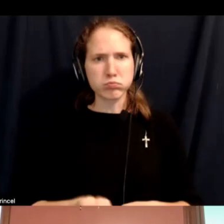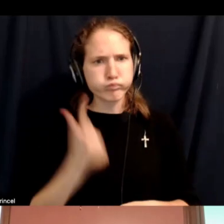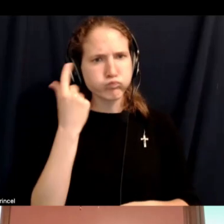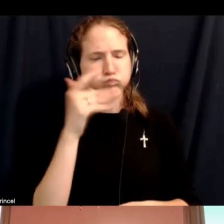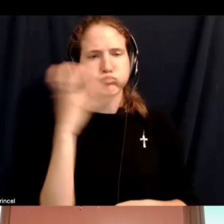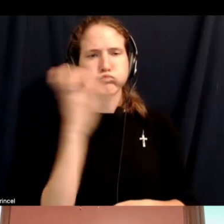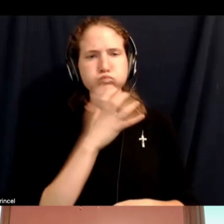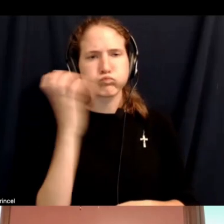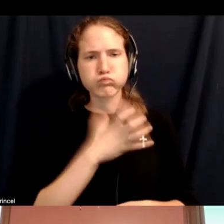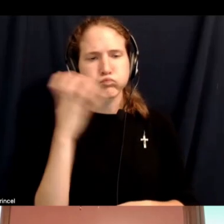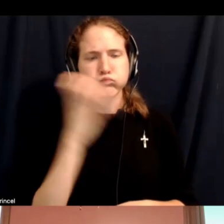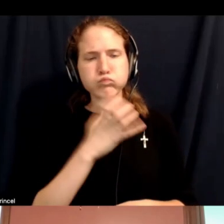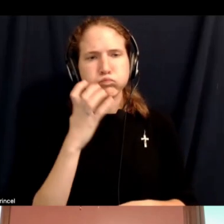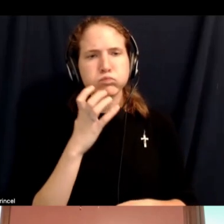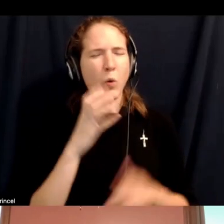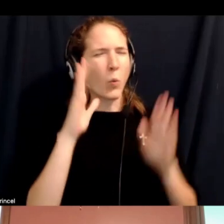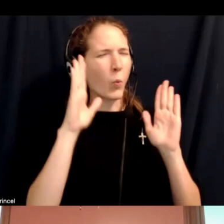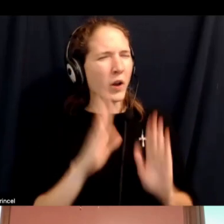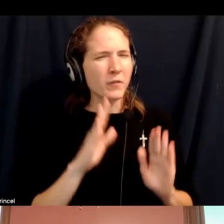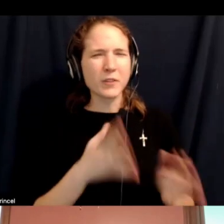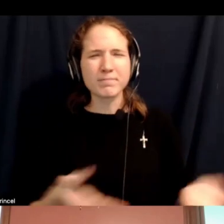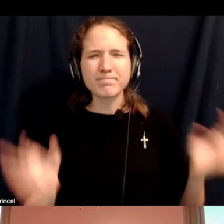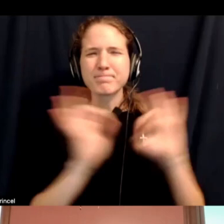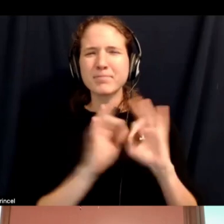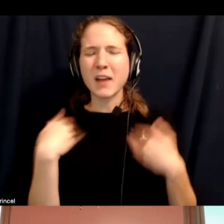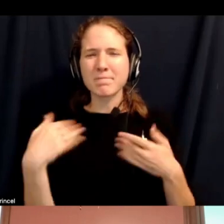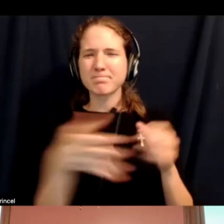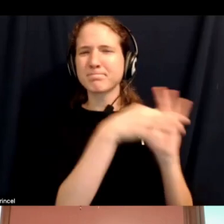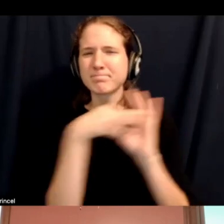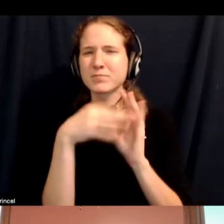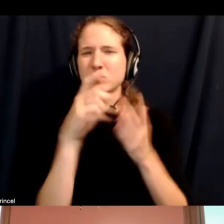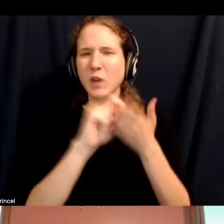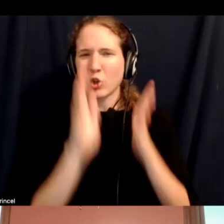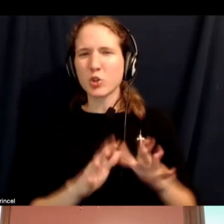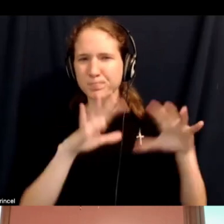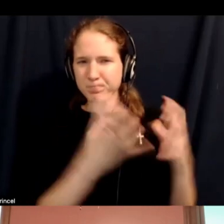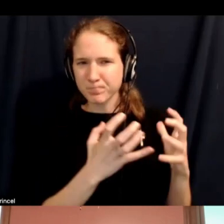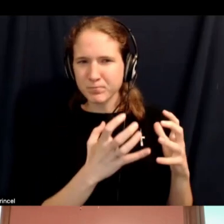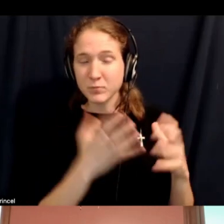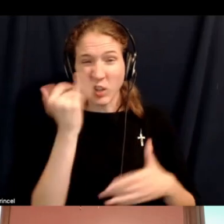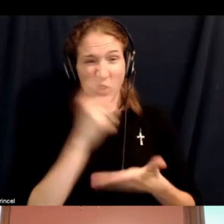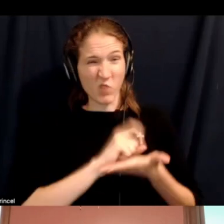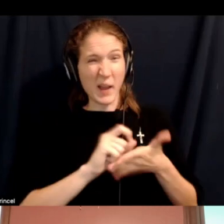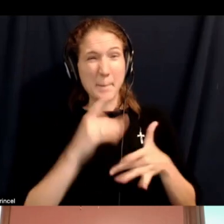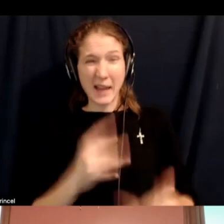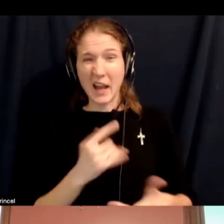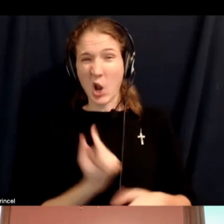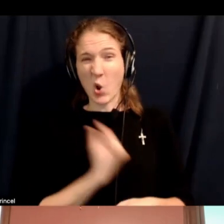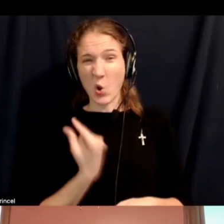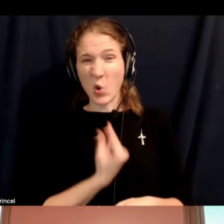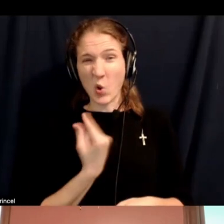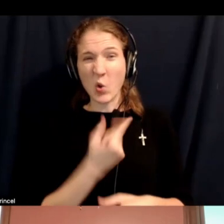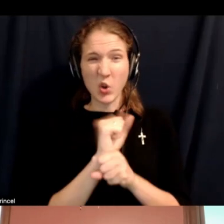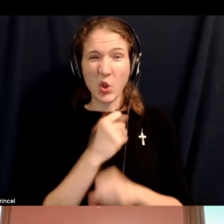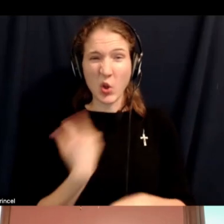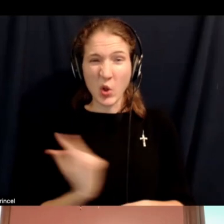incredibly wonderful value of having a writing community because writing is a very solitary pursuit. mm, yes.